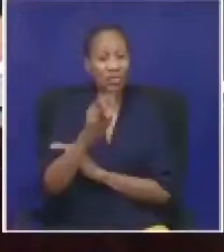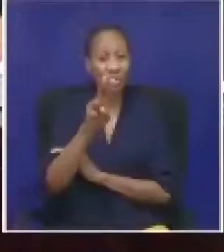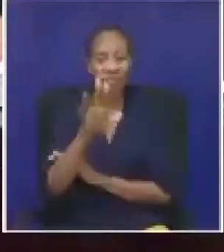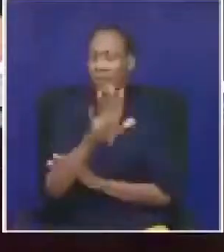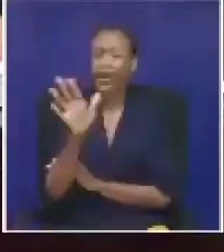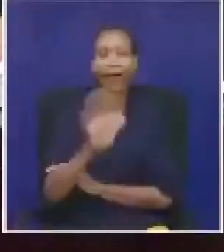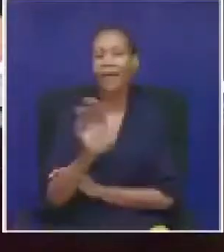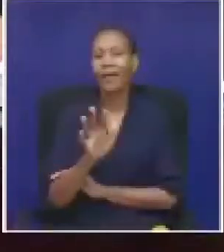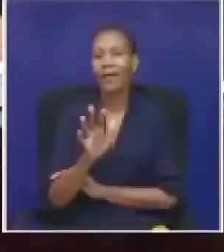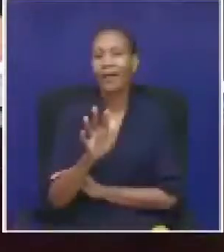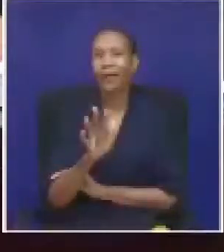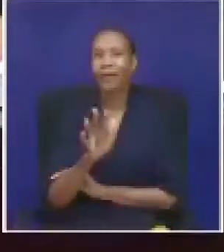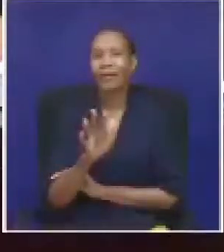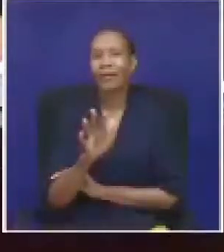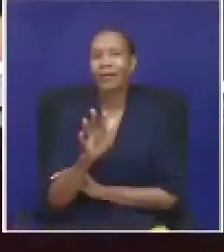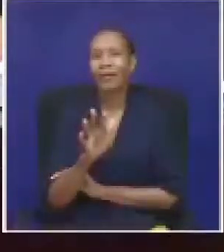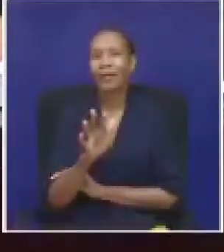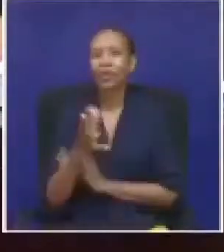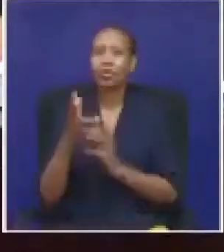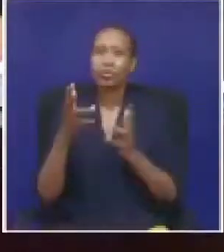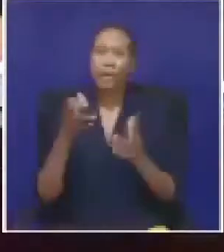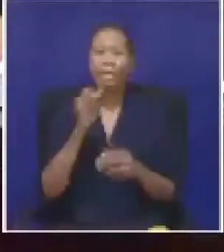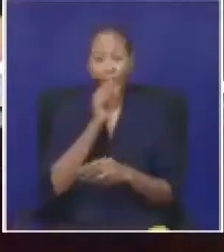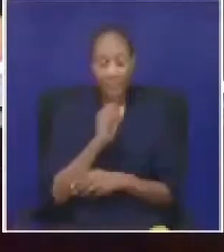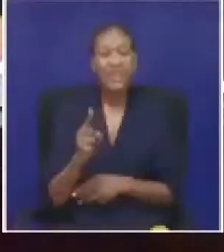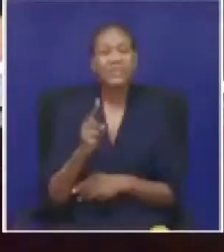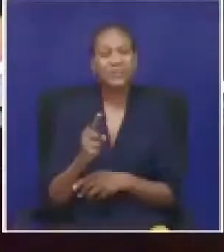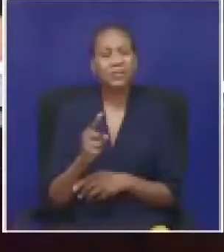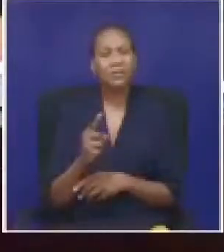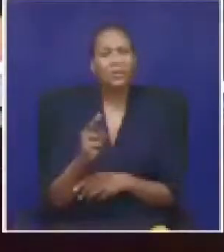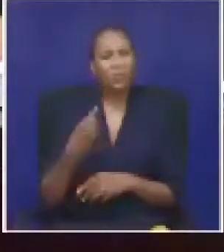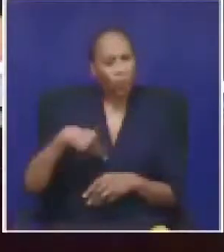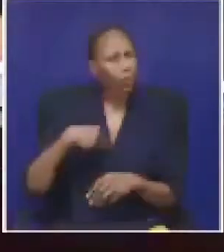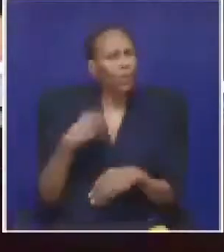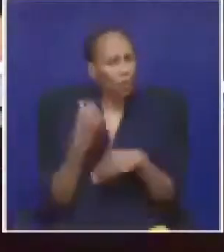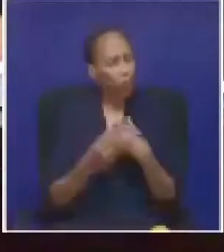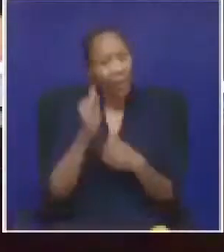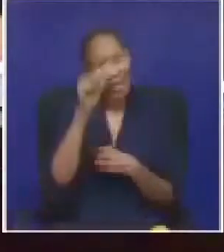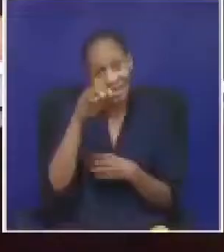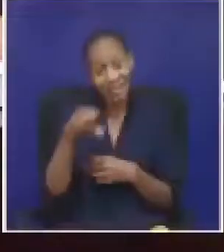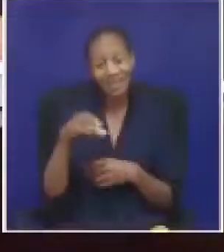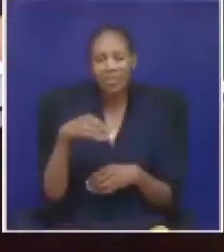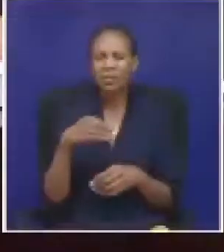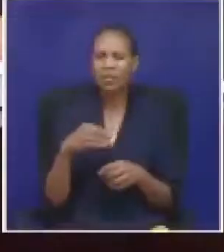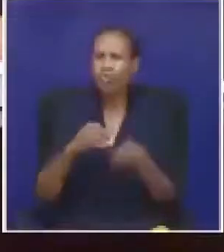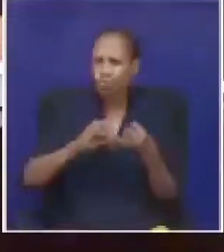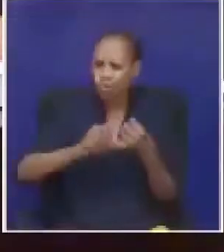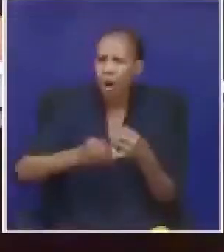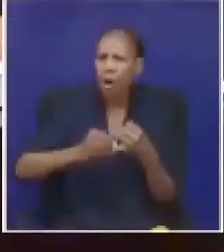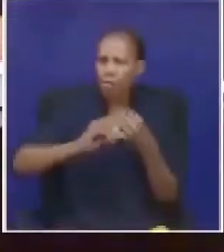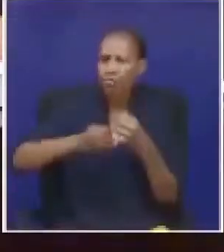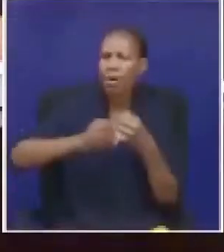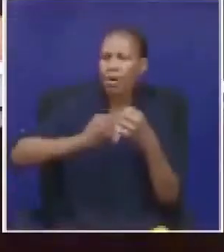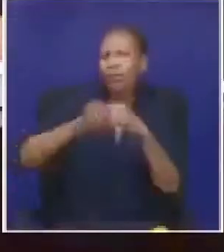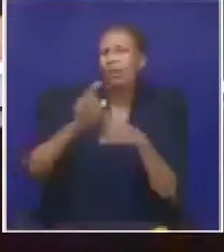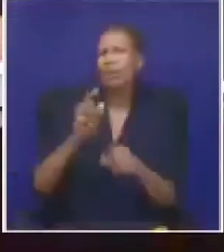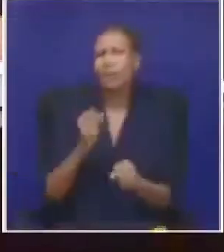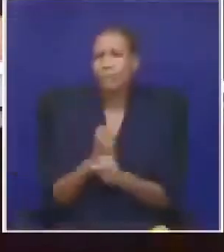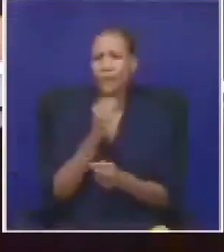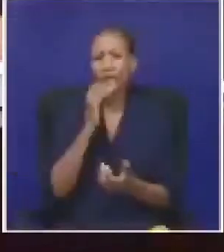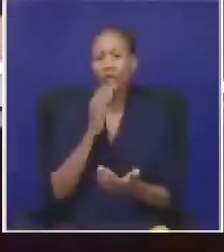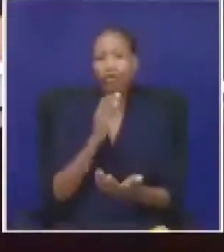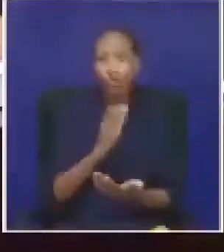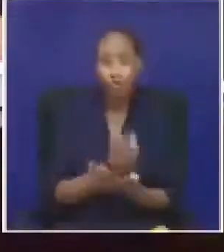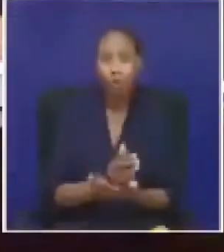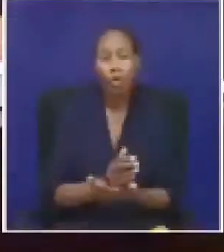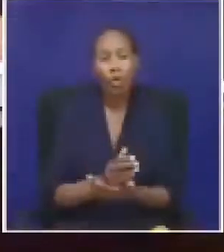2/3 majority. But we went further as the ANC to ensure that we have a way